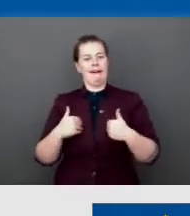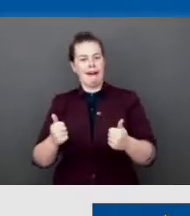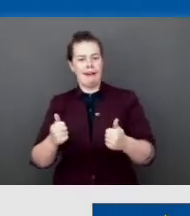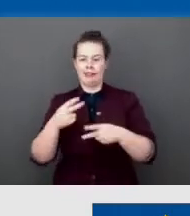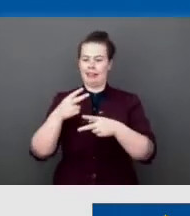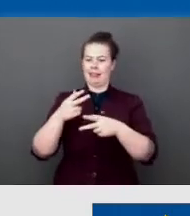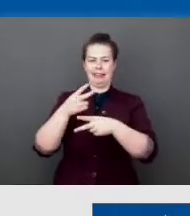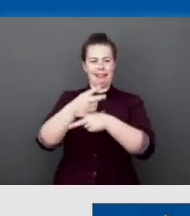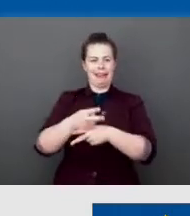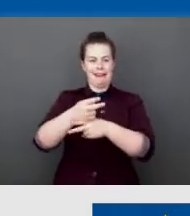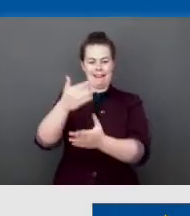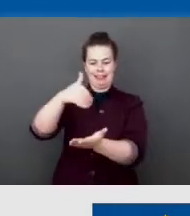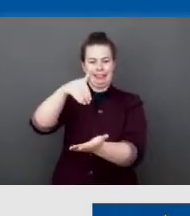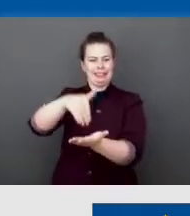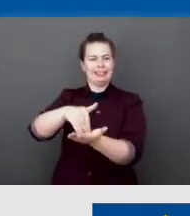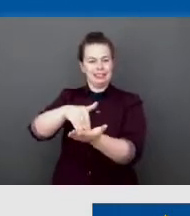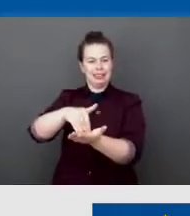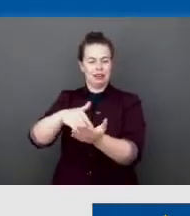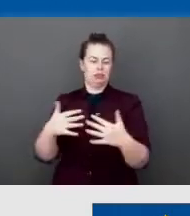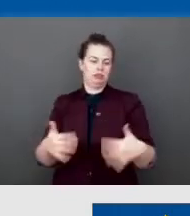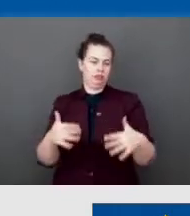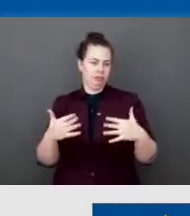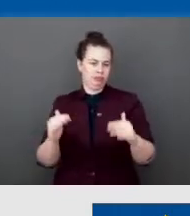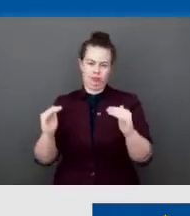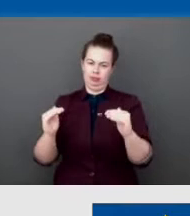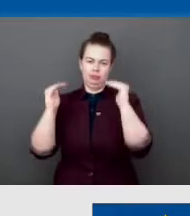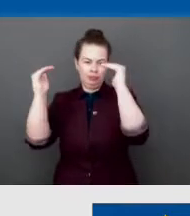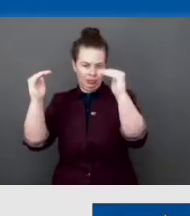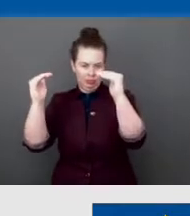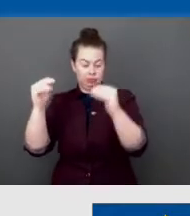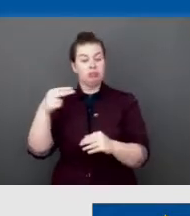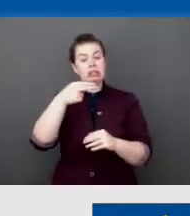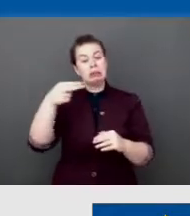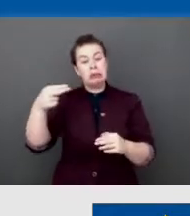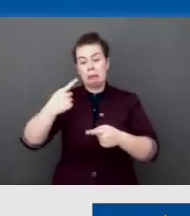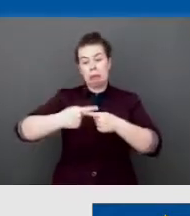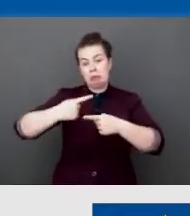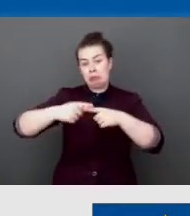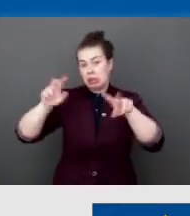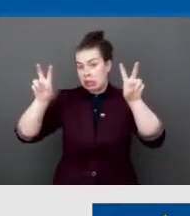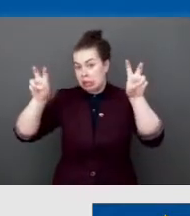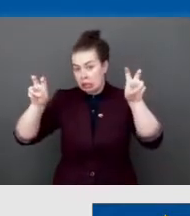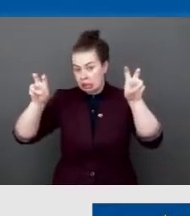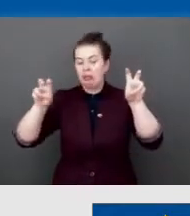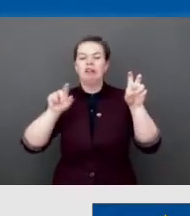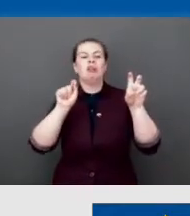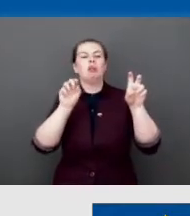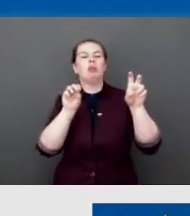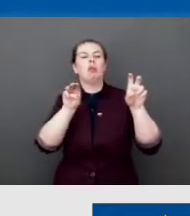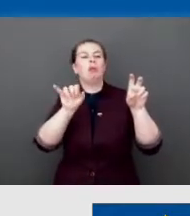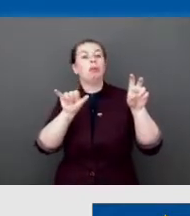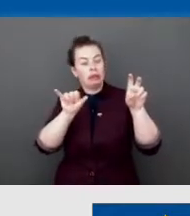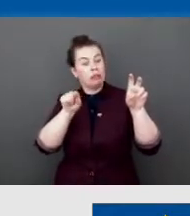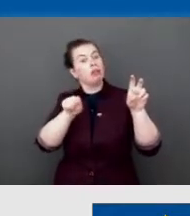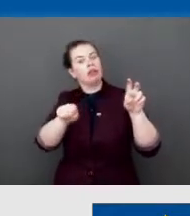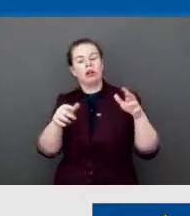towards establishing modern, people-centered primary healthcare services in Greece. The primary healthcare units, called